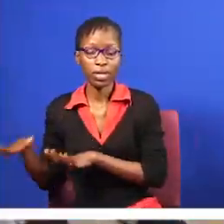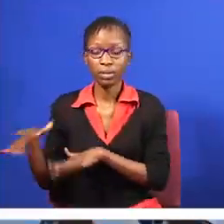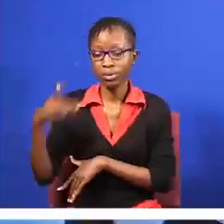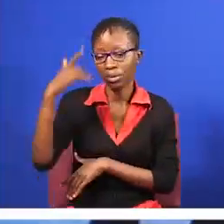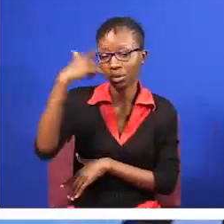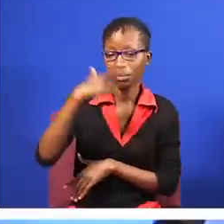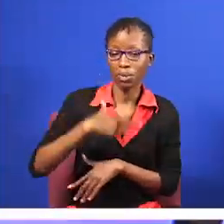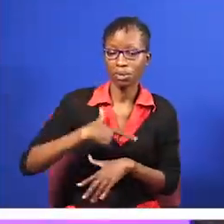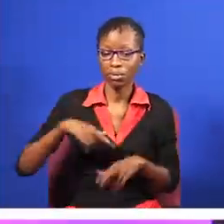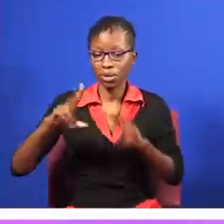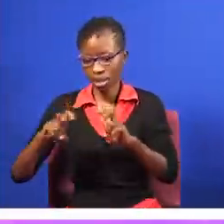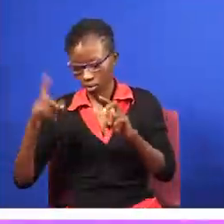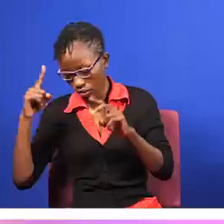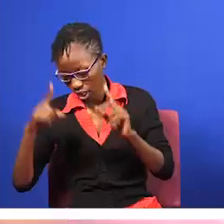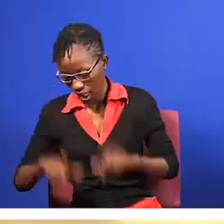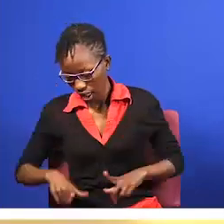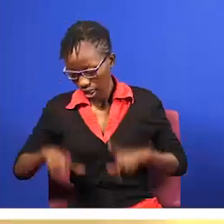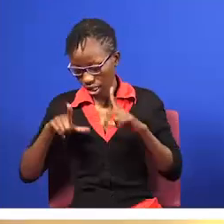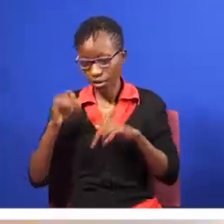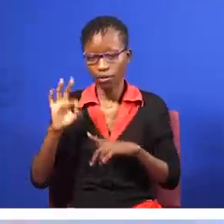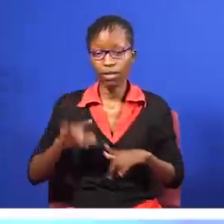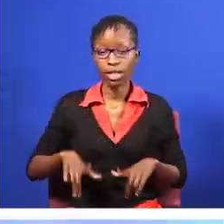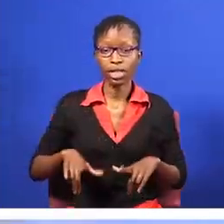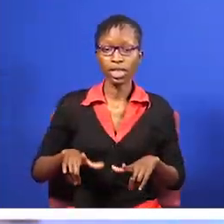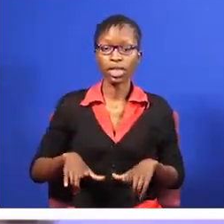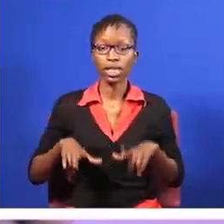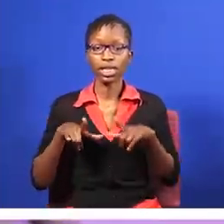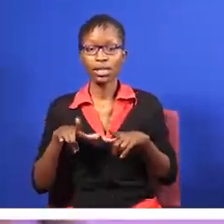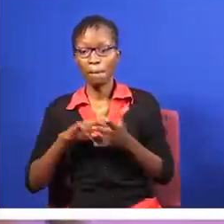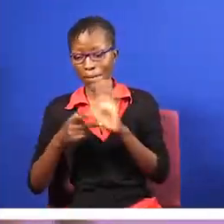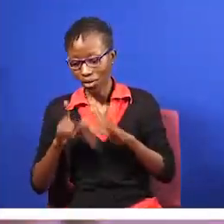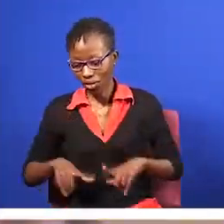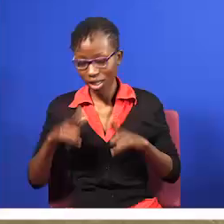blinded eyes, searching for the meaning of my life.